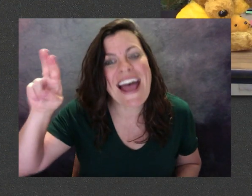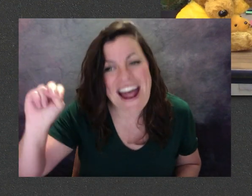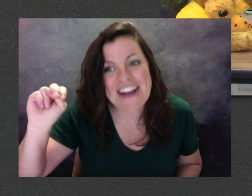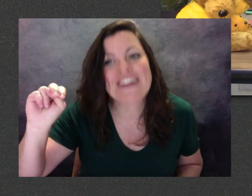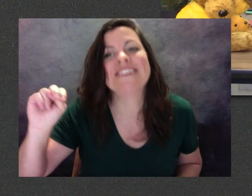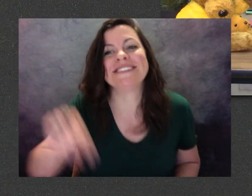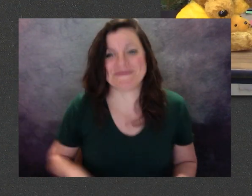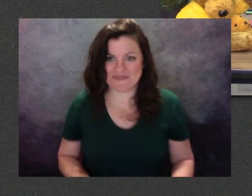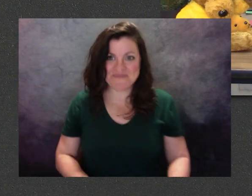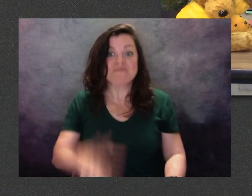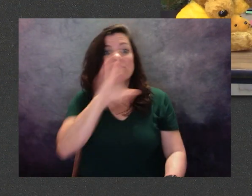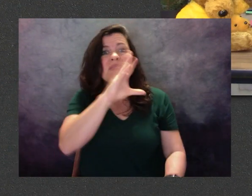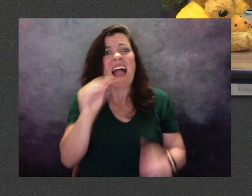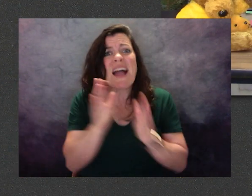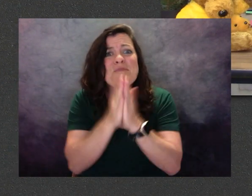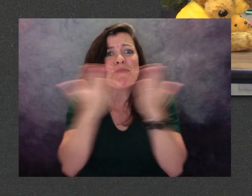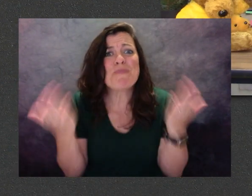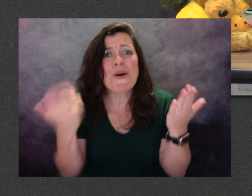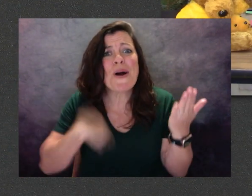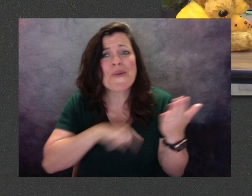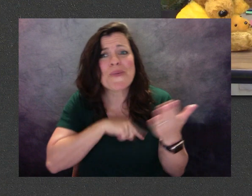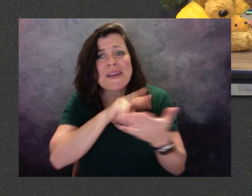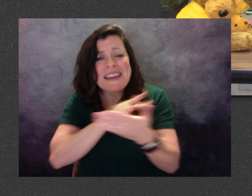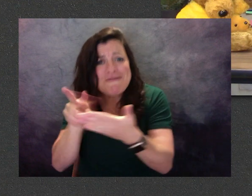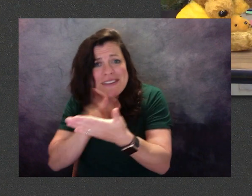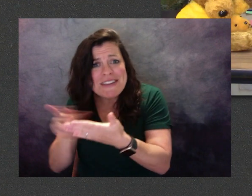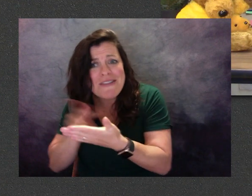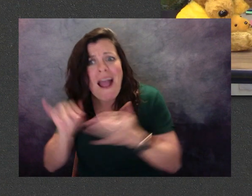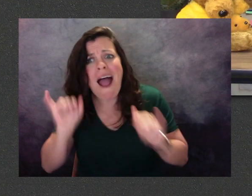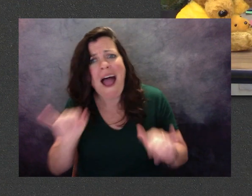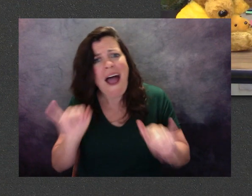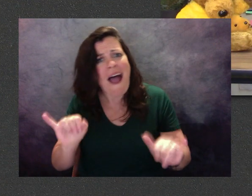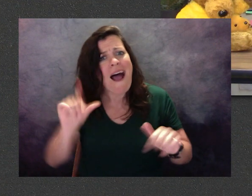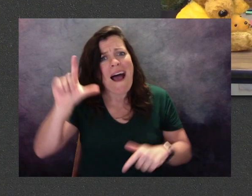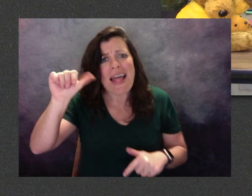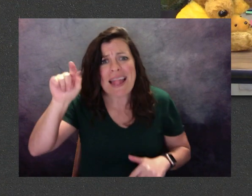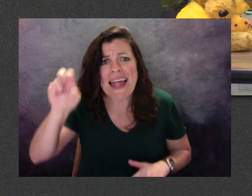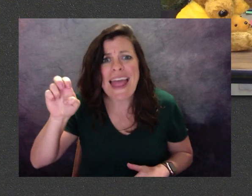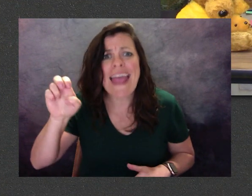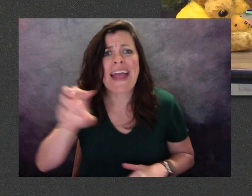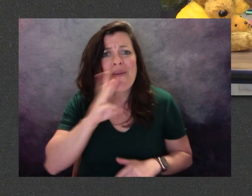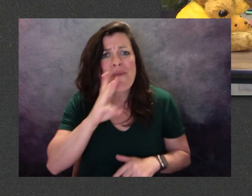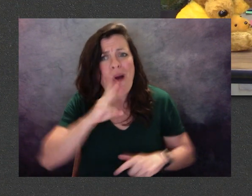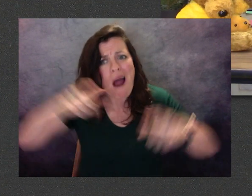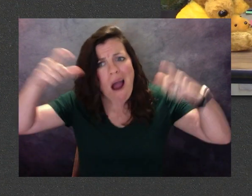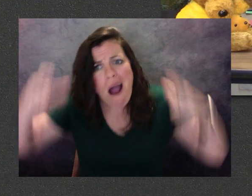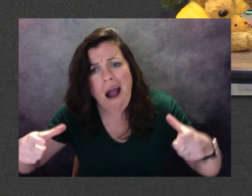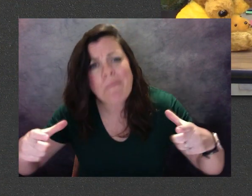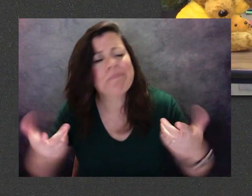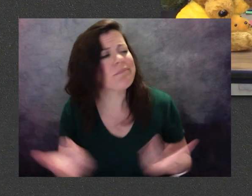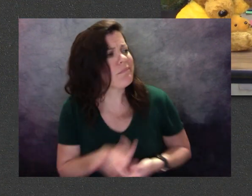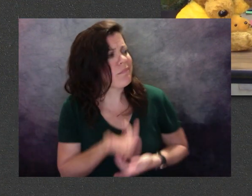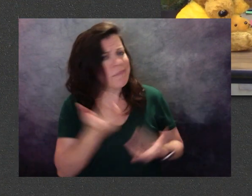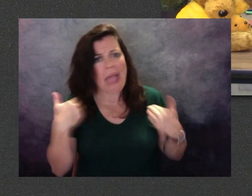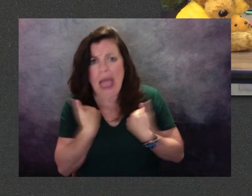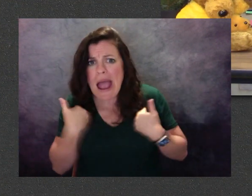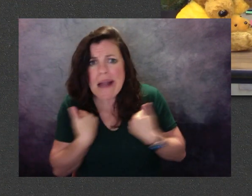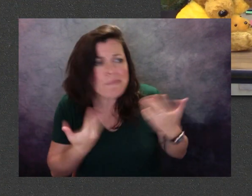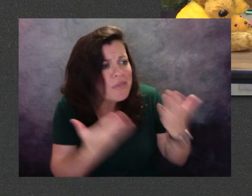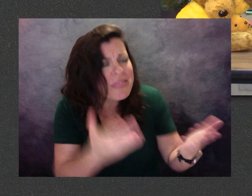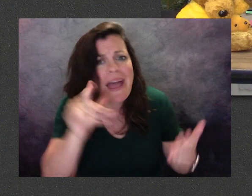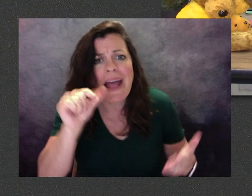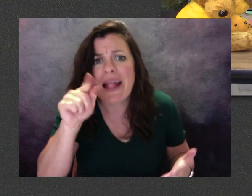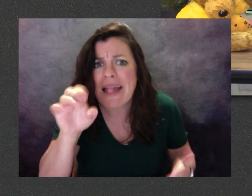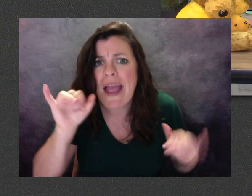live there and fun things we could do at the lake. I think that you should check out Lake Erie. That's right by you. I know